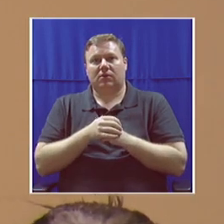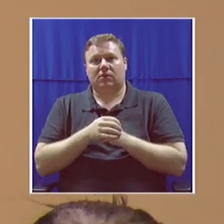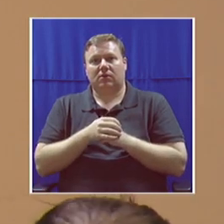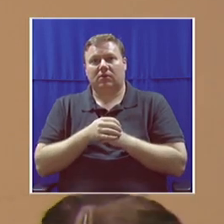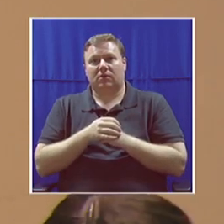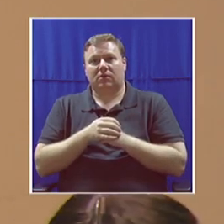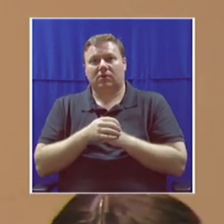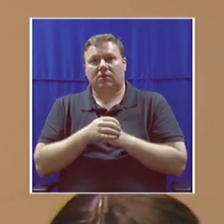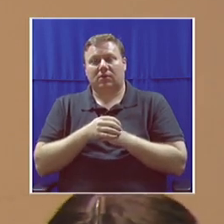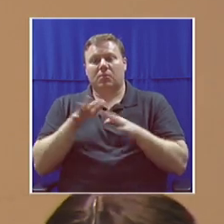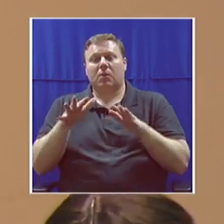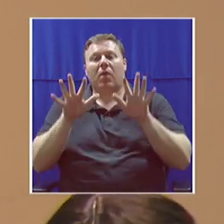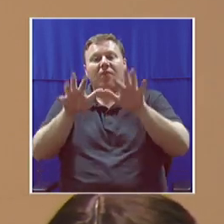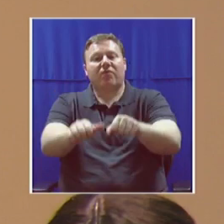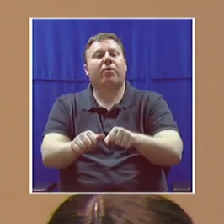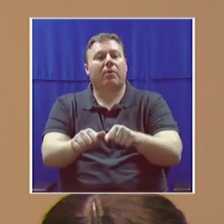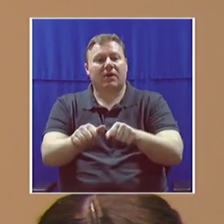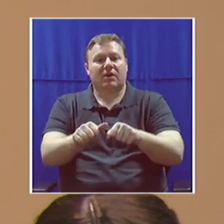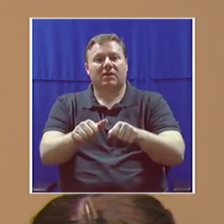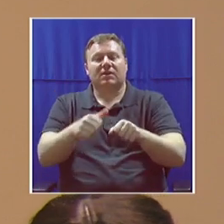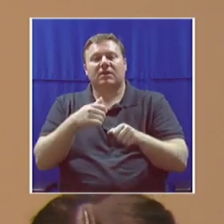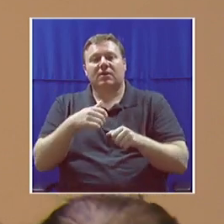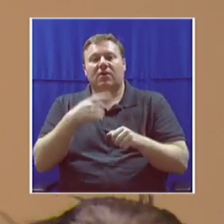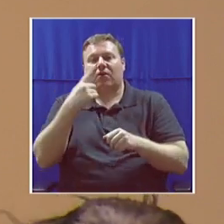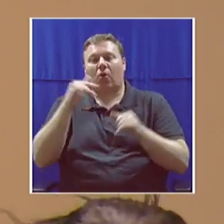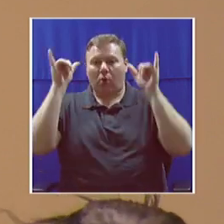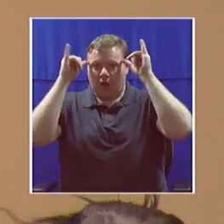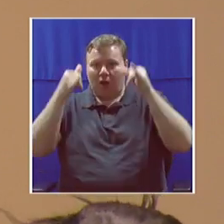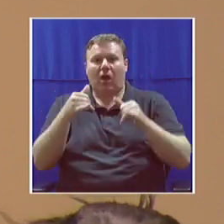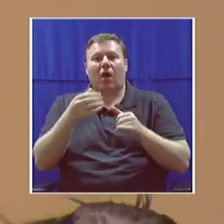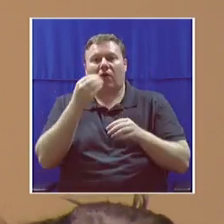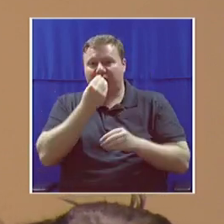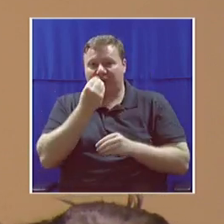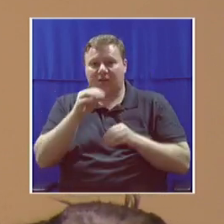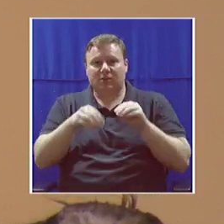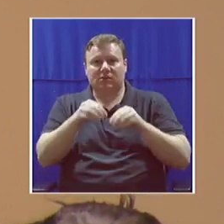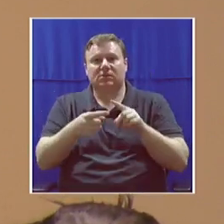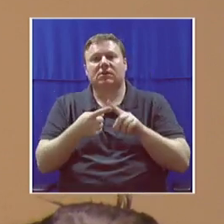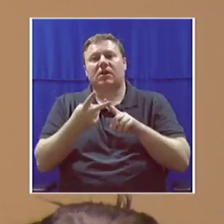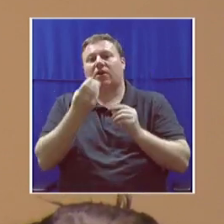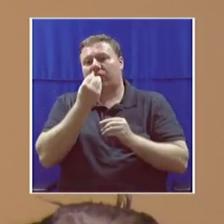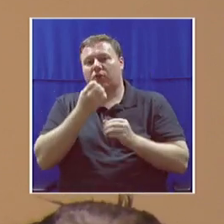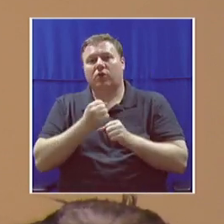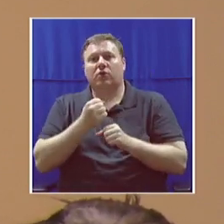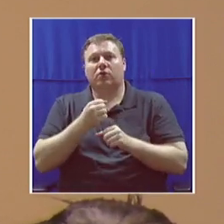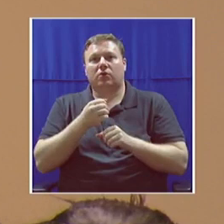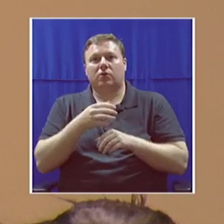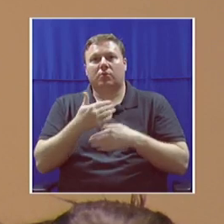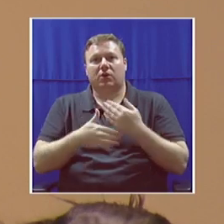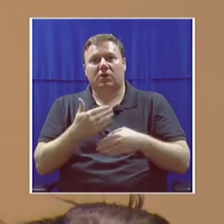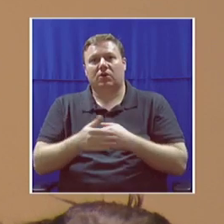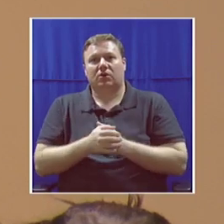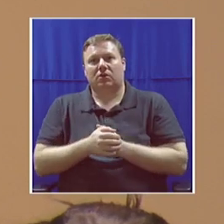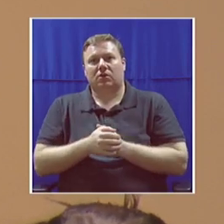land for livestock grazing and for food production what is the department doing to protect and preserve